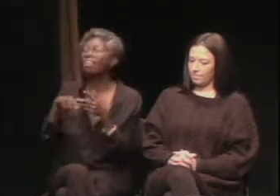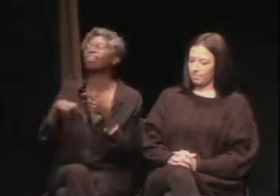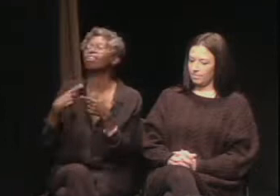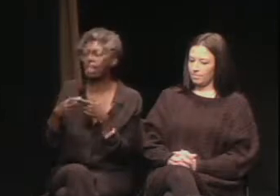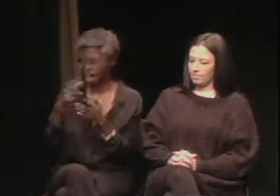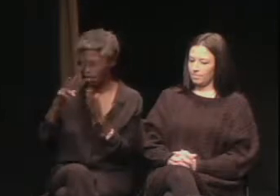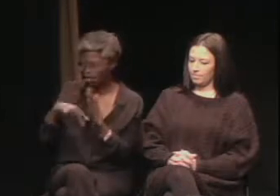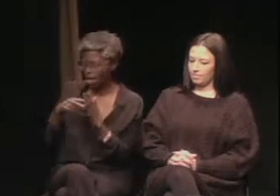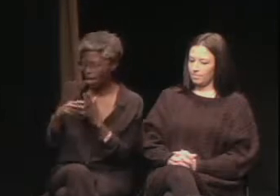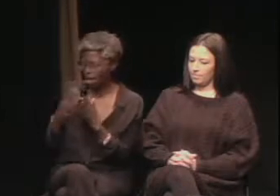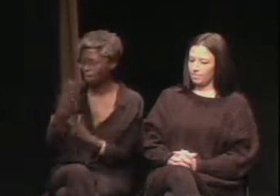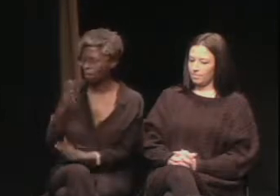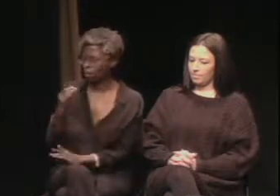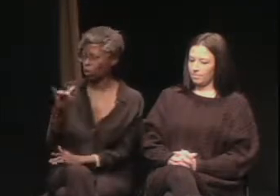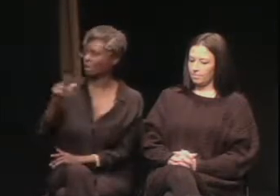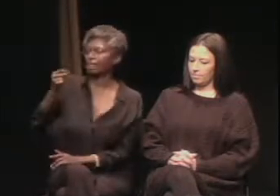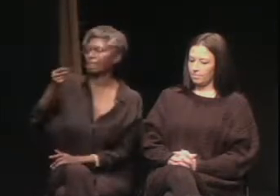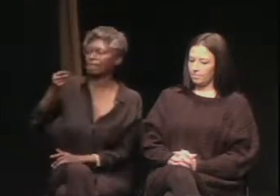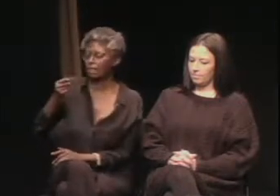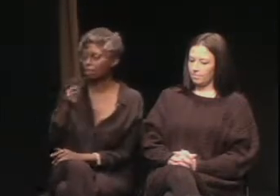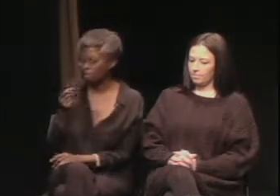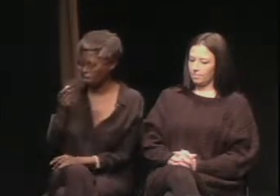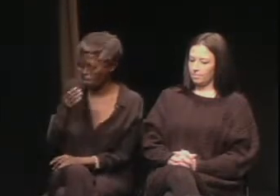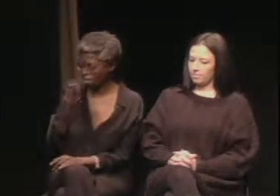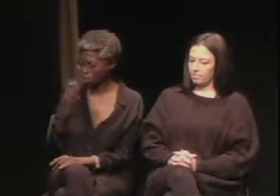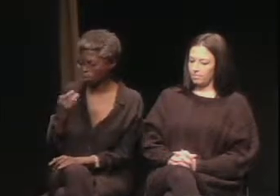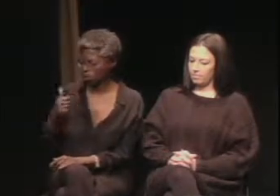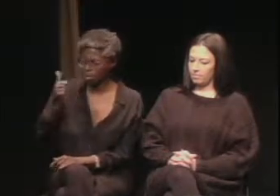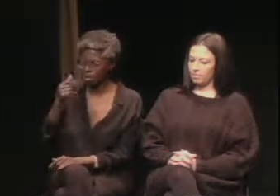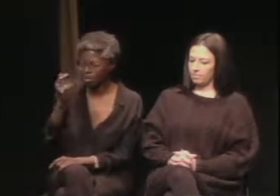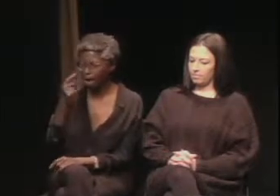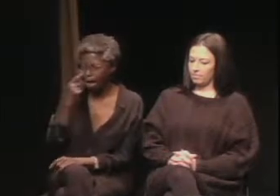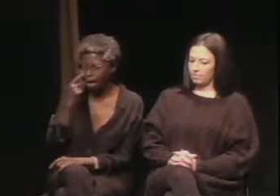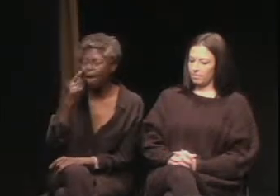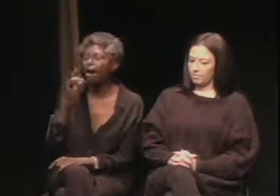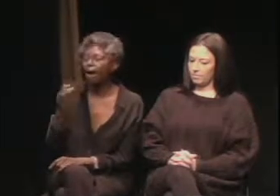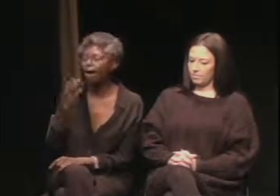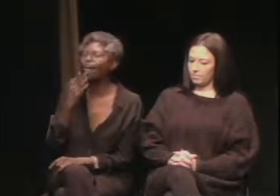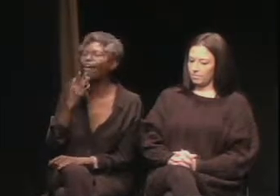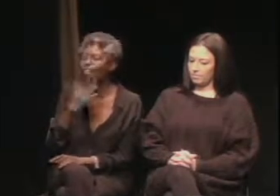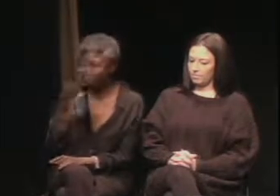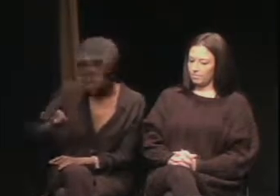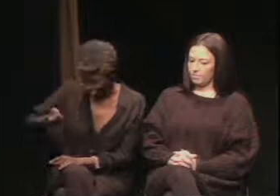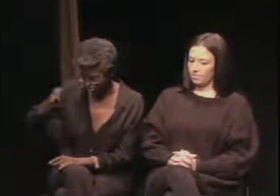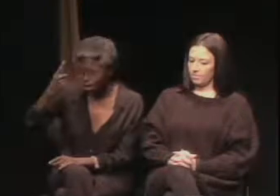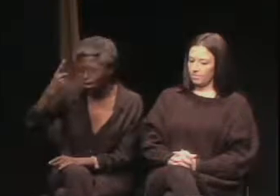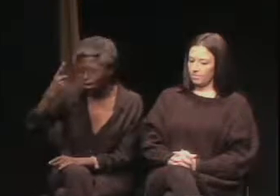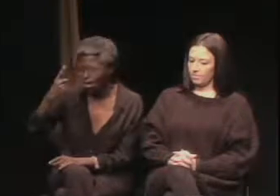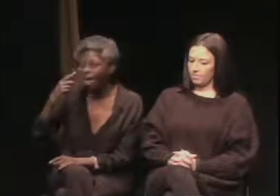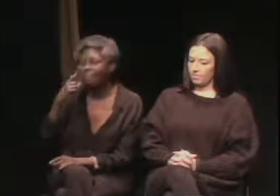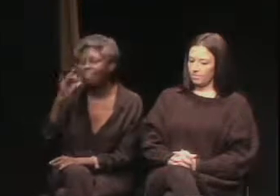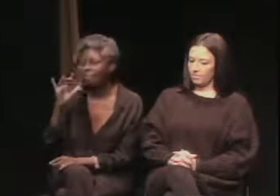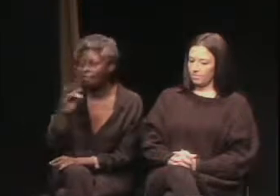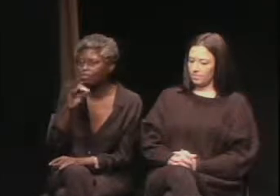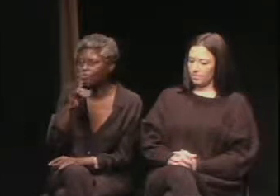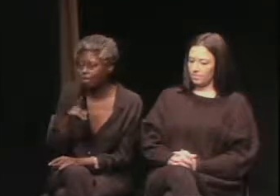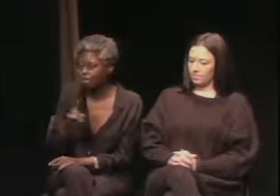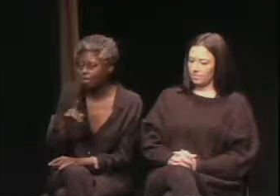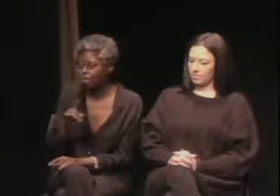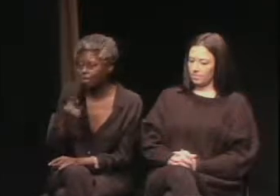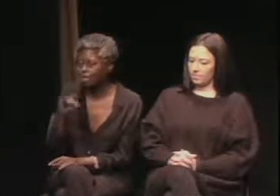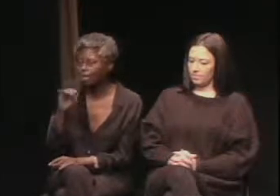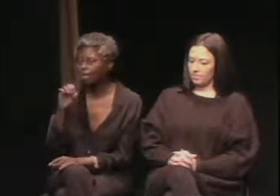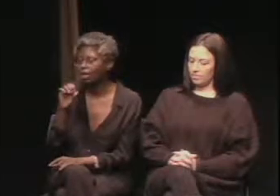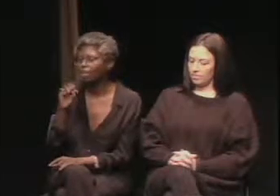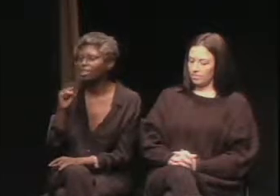Eye. Okay. And I was like, Pecola. You know, it just, and I think then with Sula, and it was like, I have to keep reading